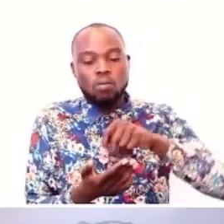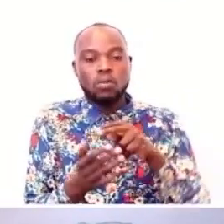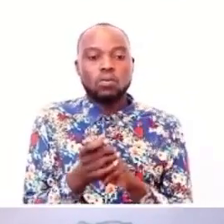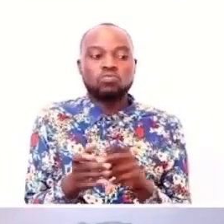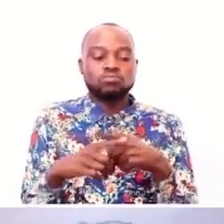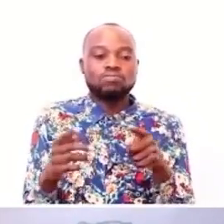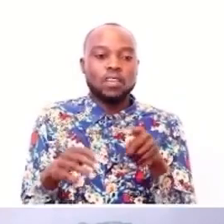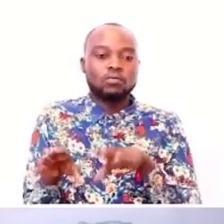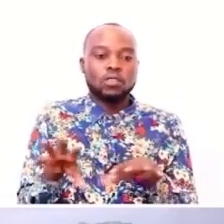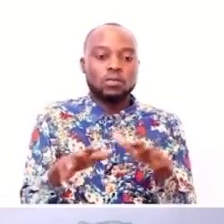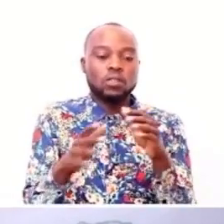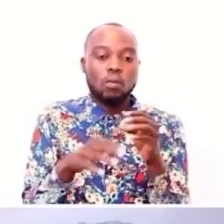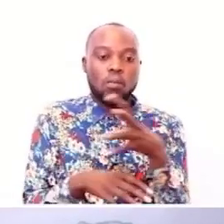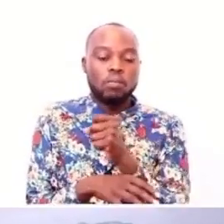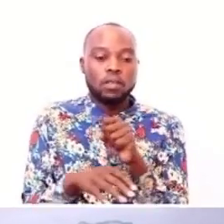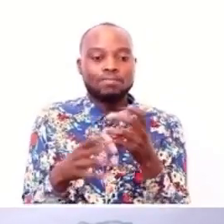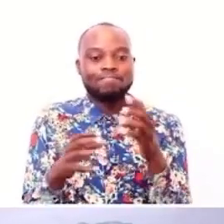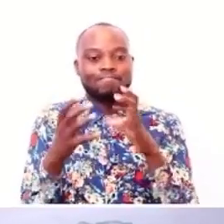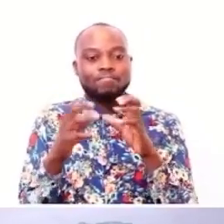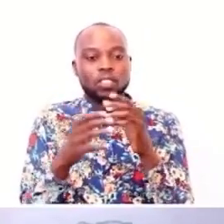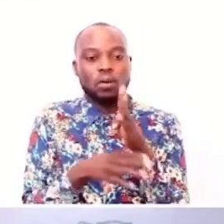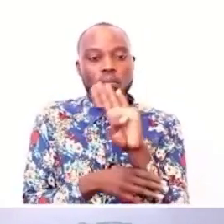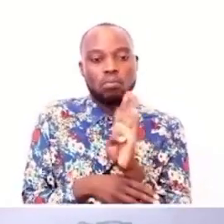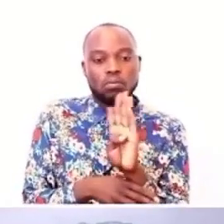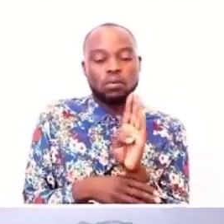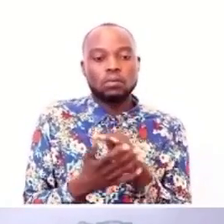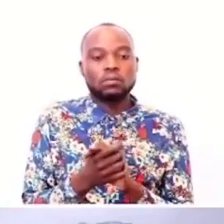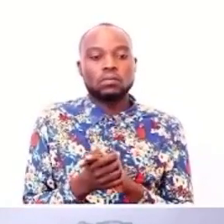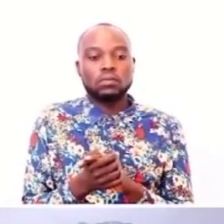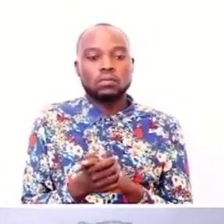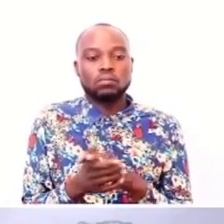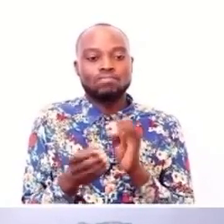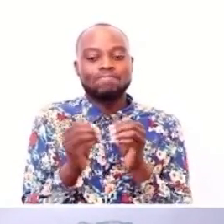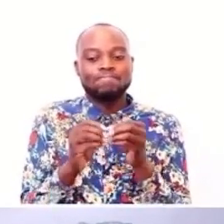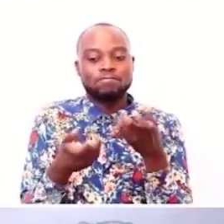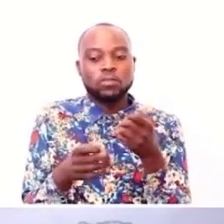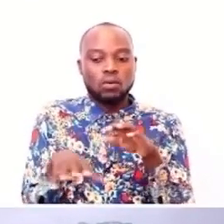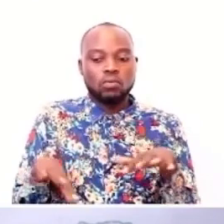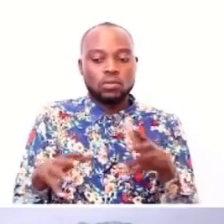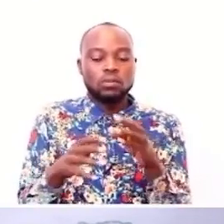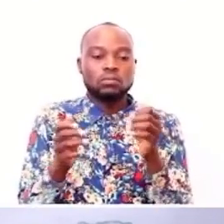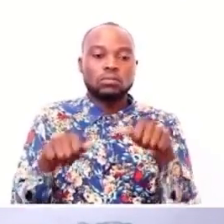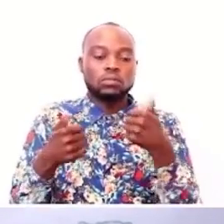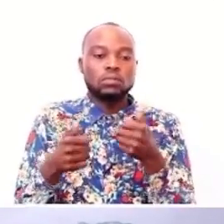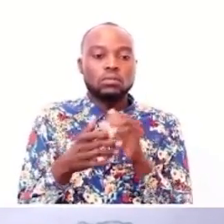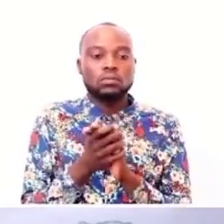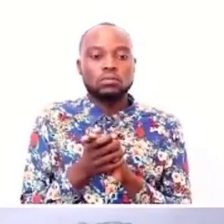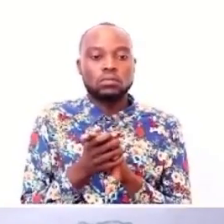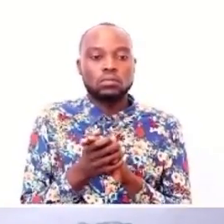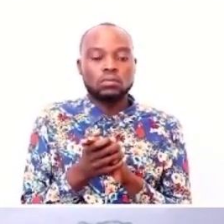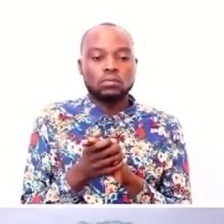the oceans, and found that it made plankton bloom and it regenerated oceans, and it's able to